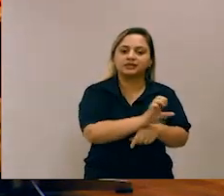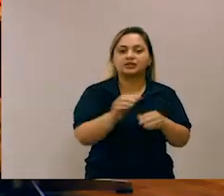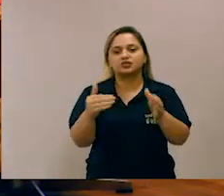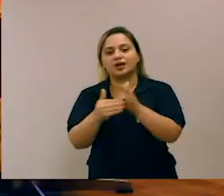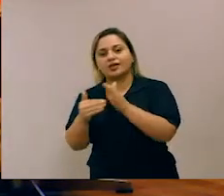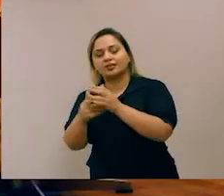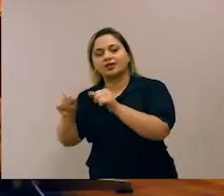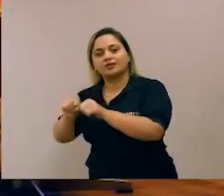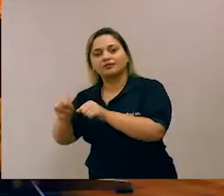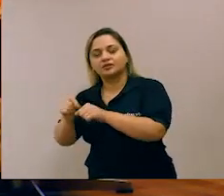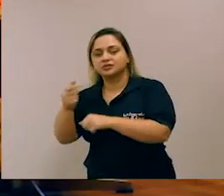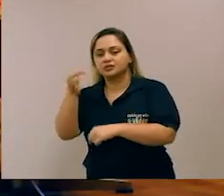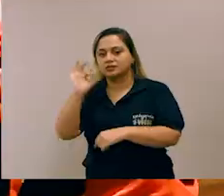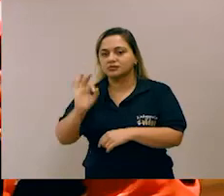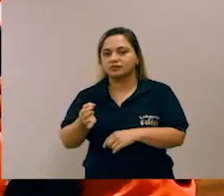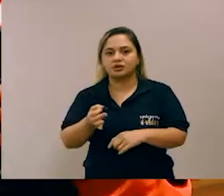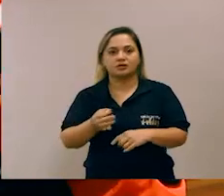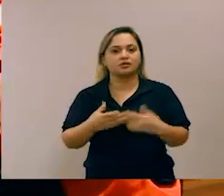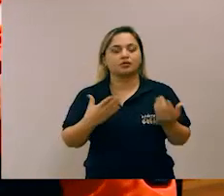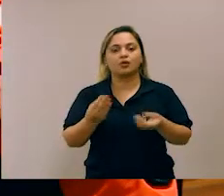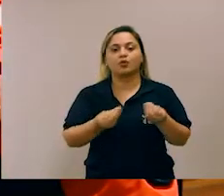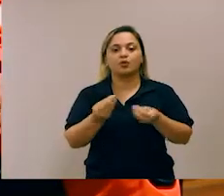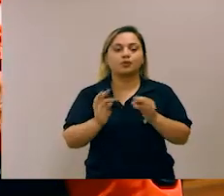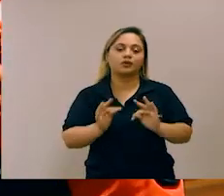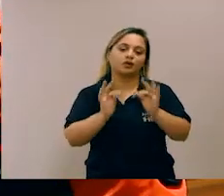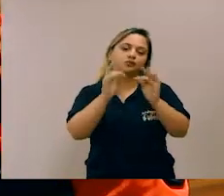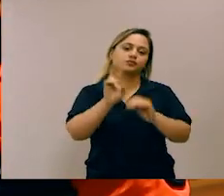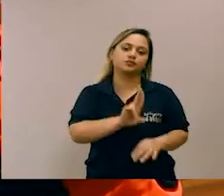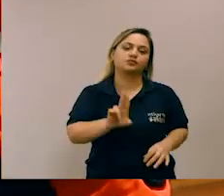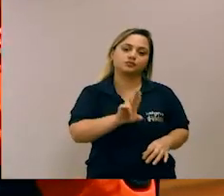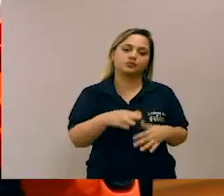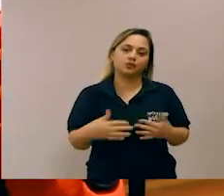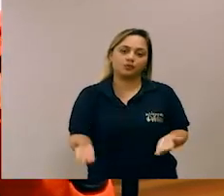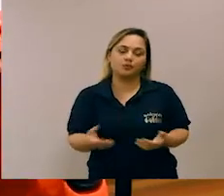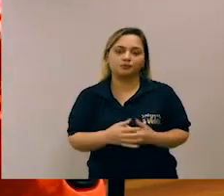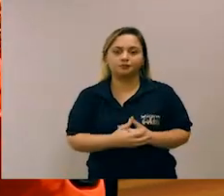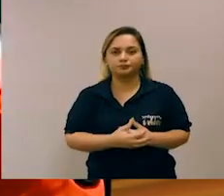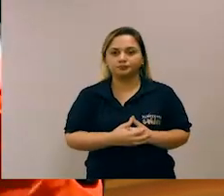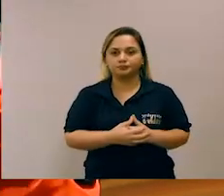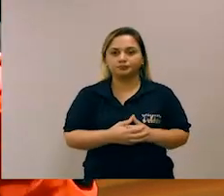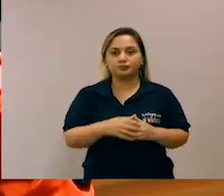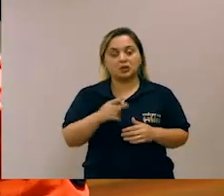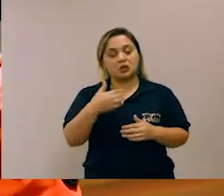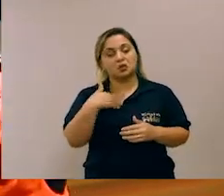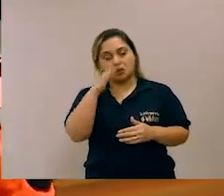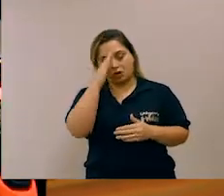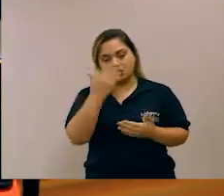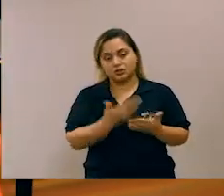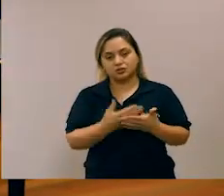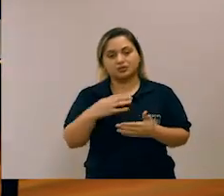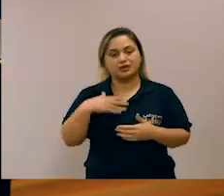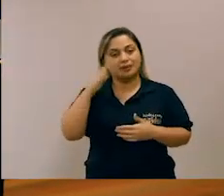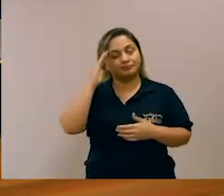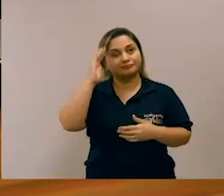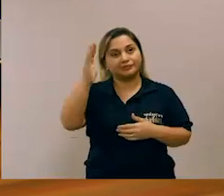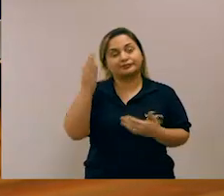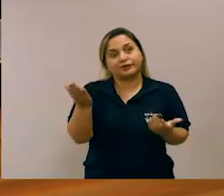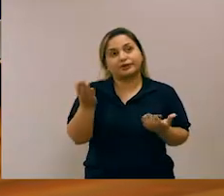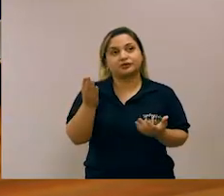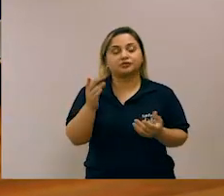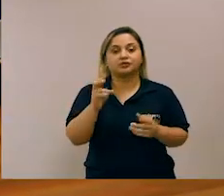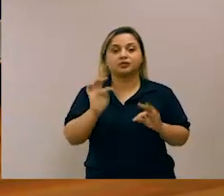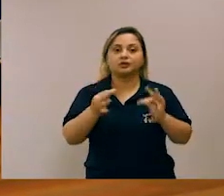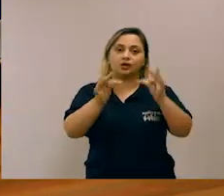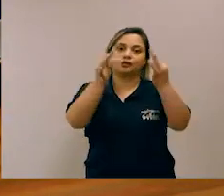the instruments, I would like to listen to you more. How did you acquire the technology that you have been using? One of the